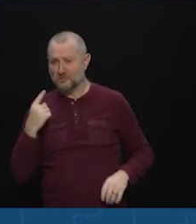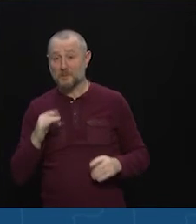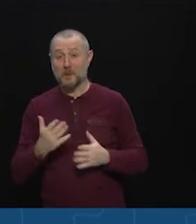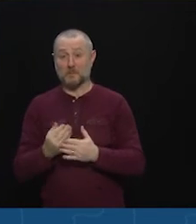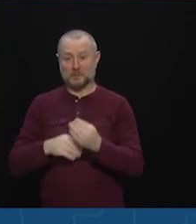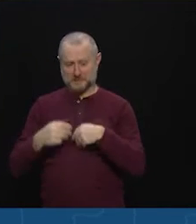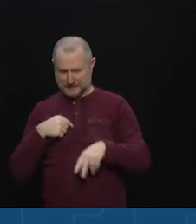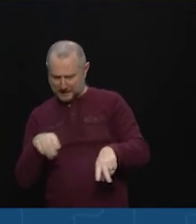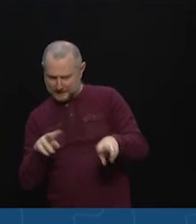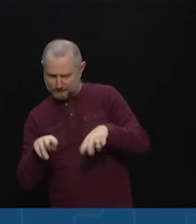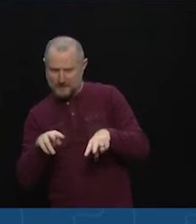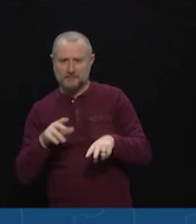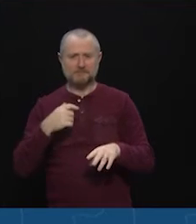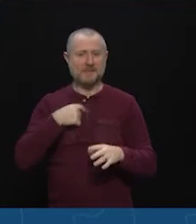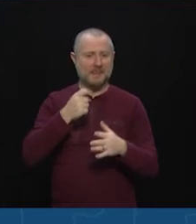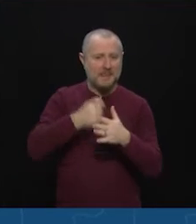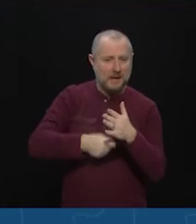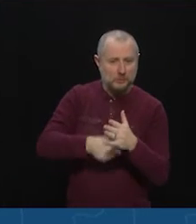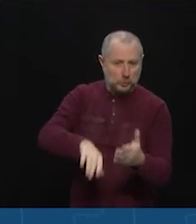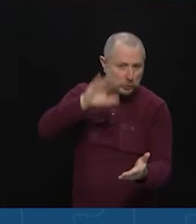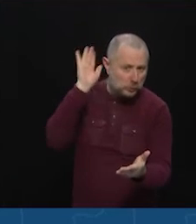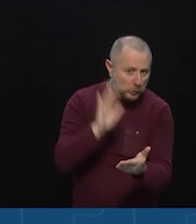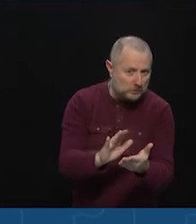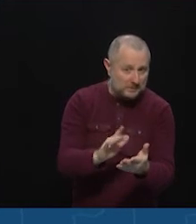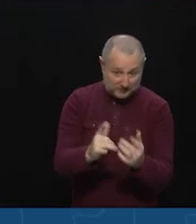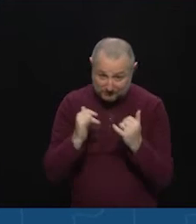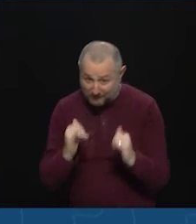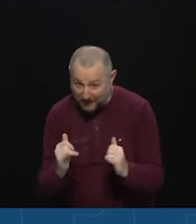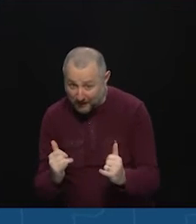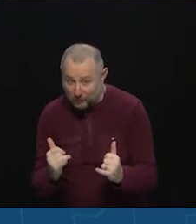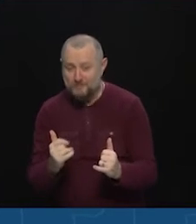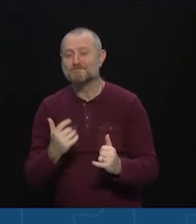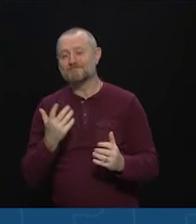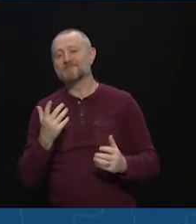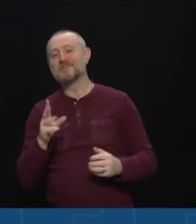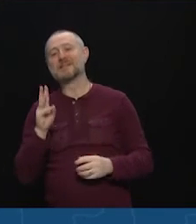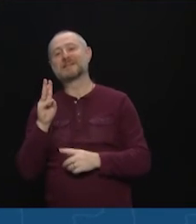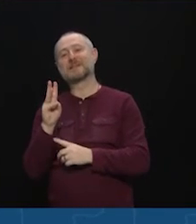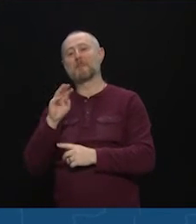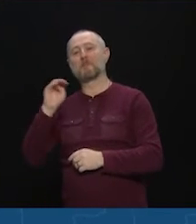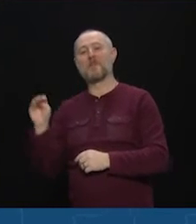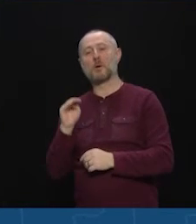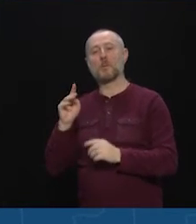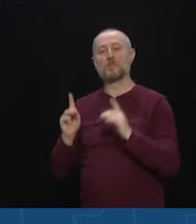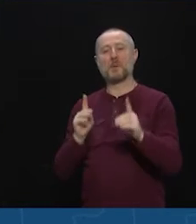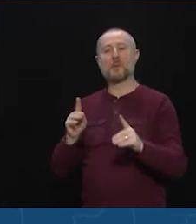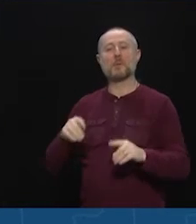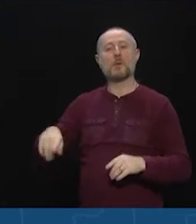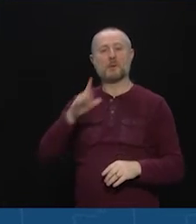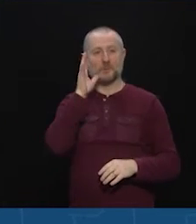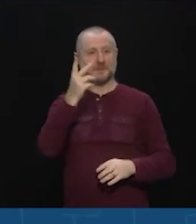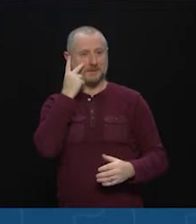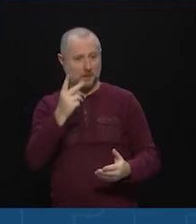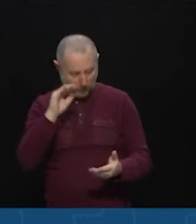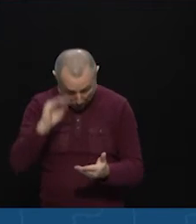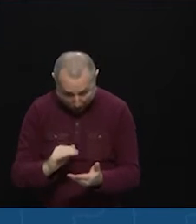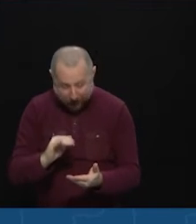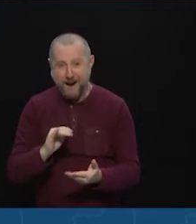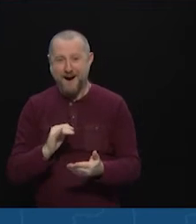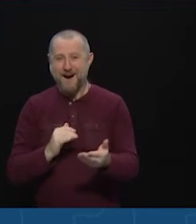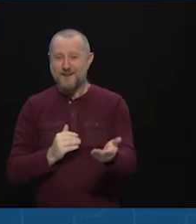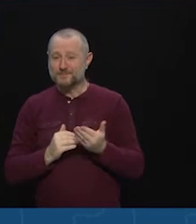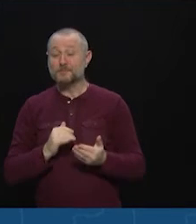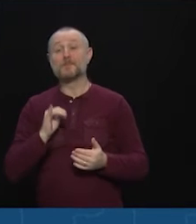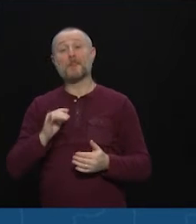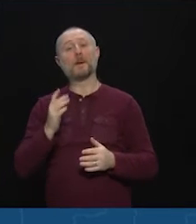immediately? That means about 6 million taxpayers will get relief as well. Small businesses slammed by this pandemic, and a lot of them had to spend